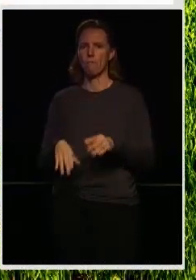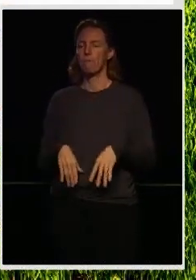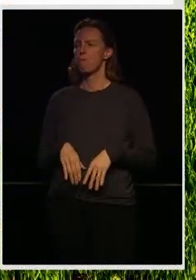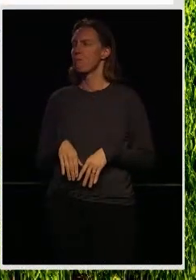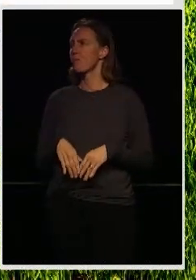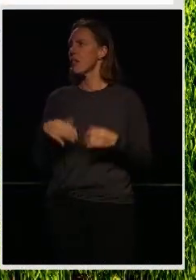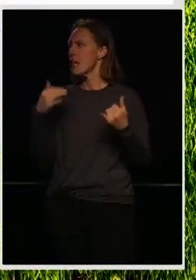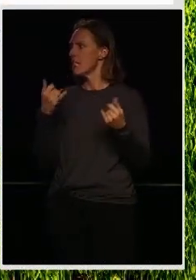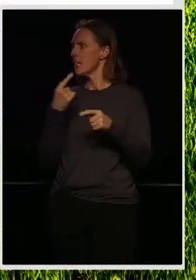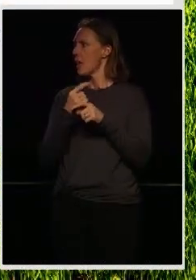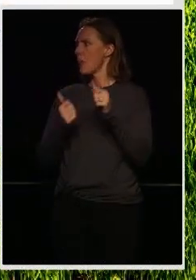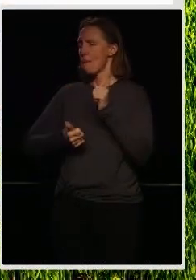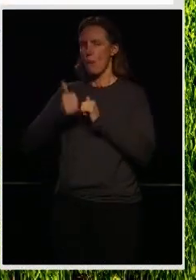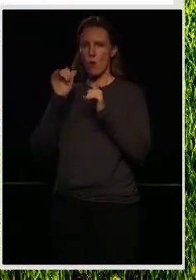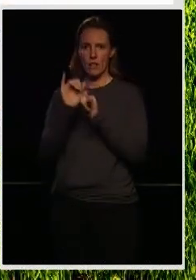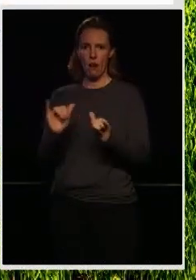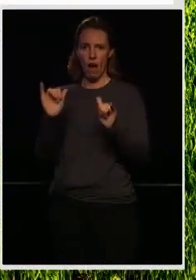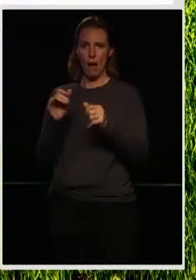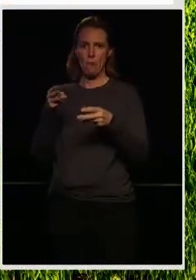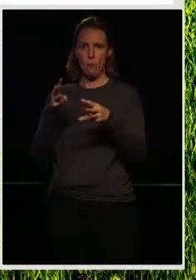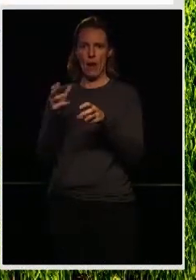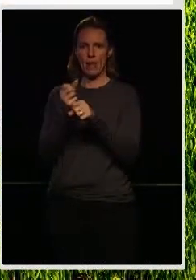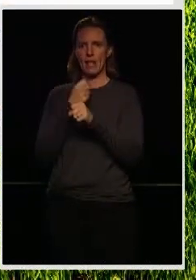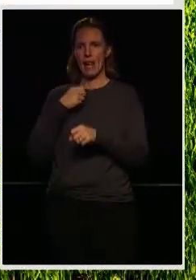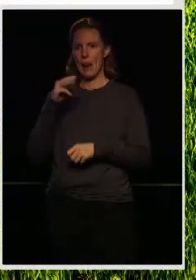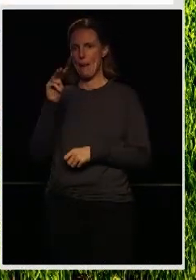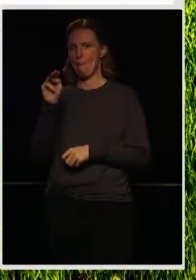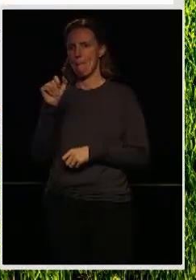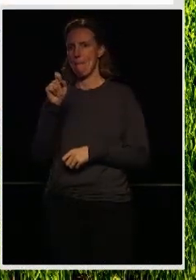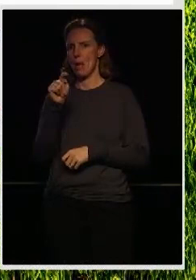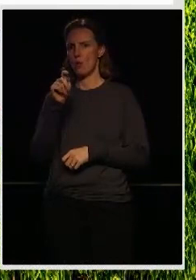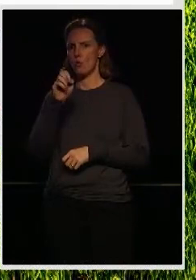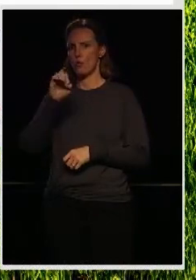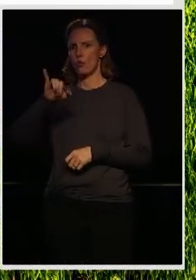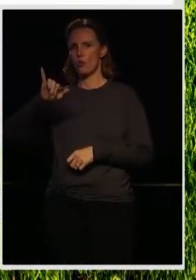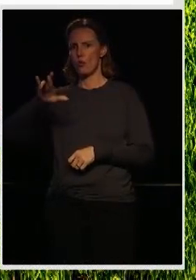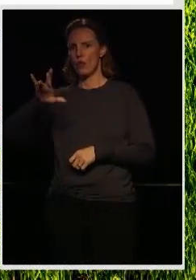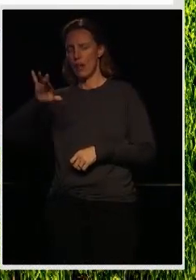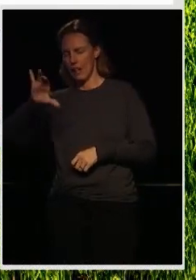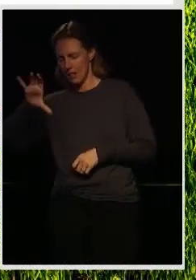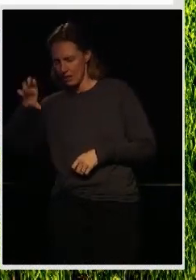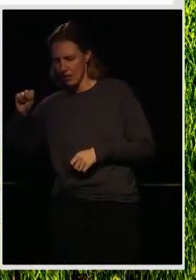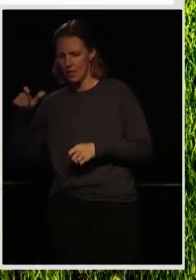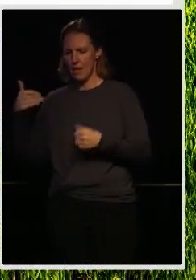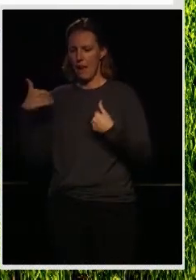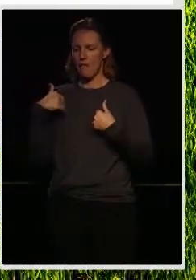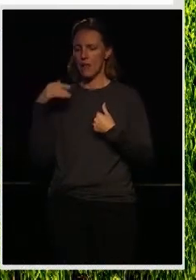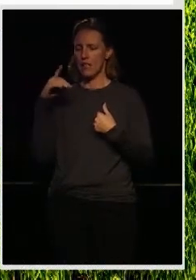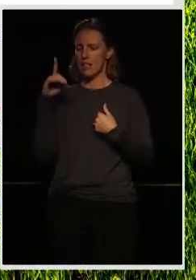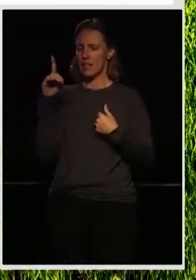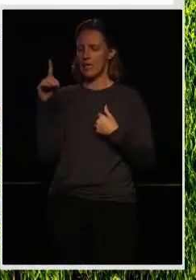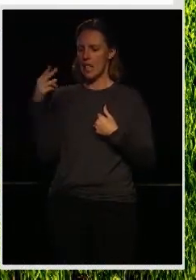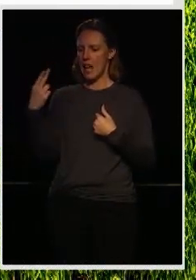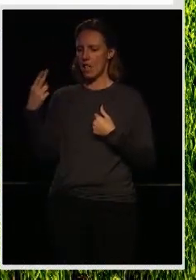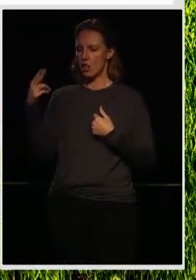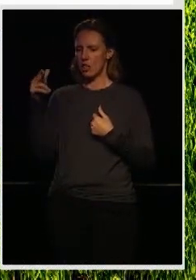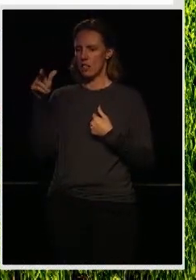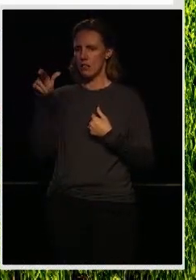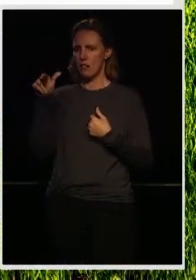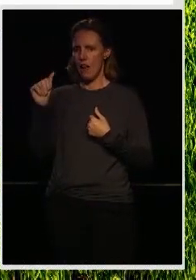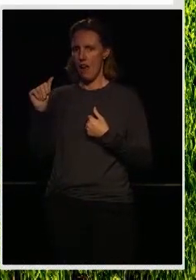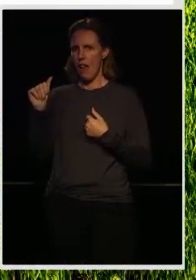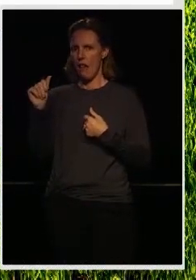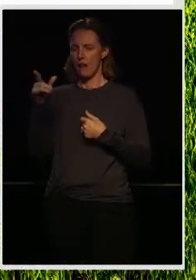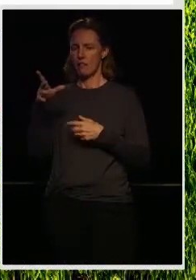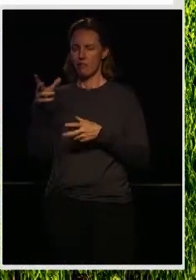Today, the most common way to get metrics from individual cows is by having a DHI technician come to a farm, collect a